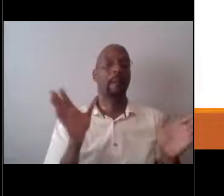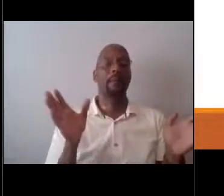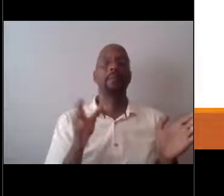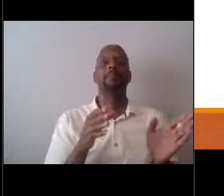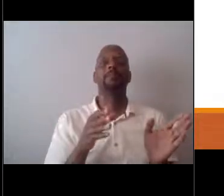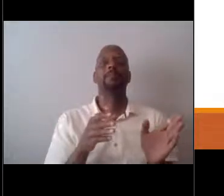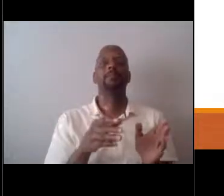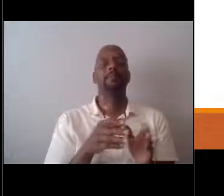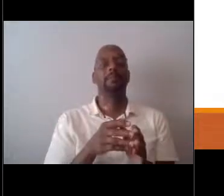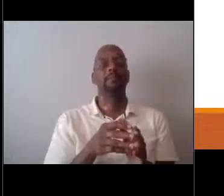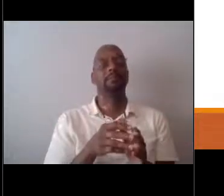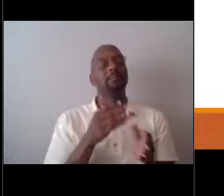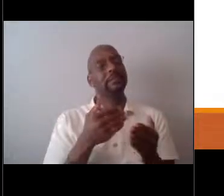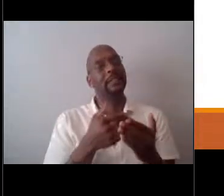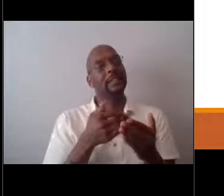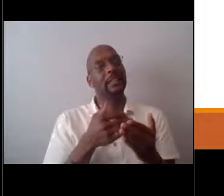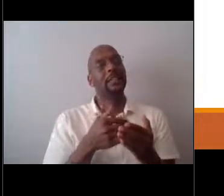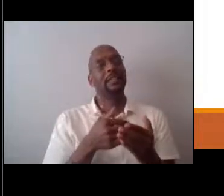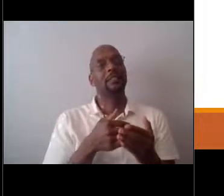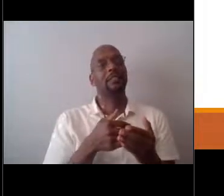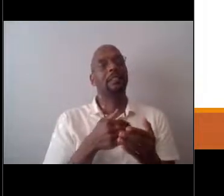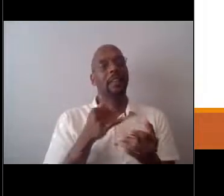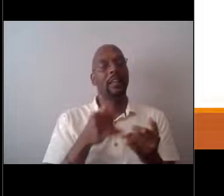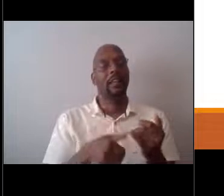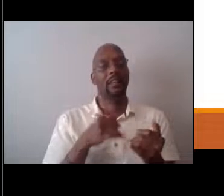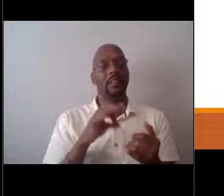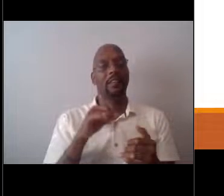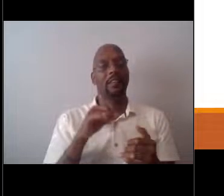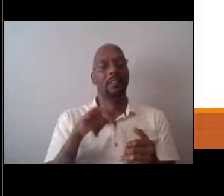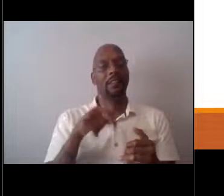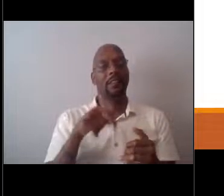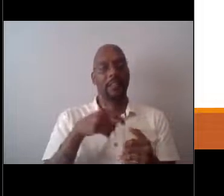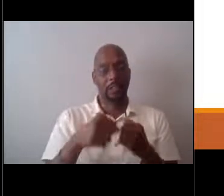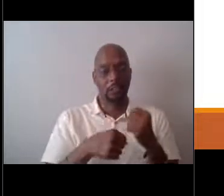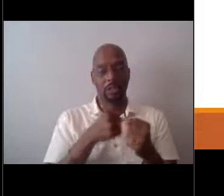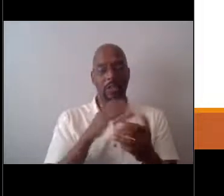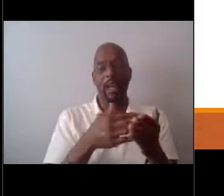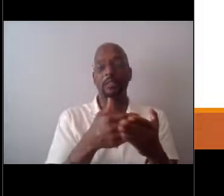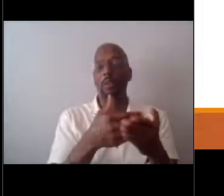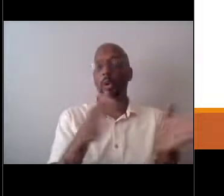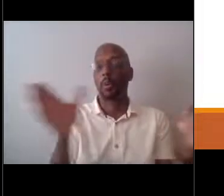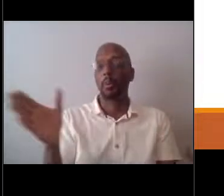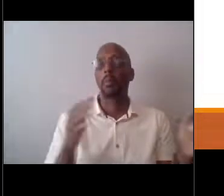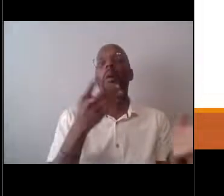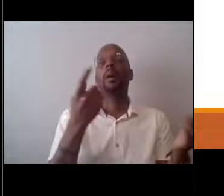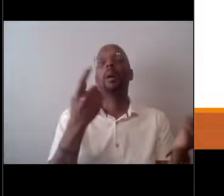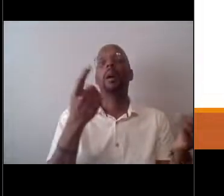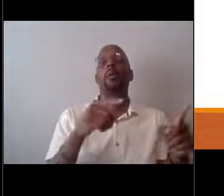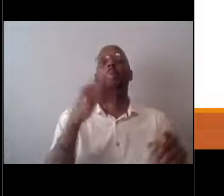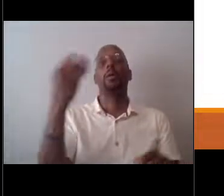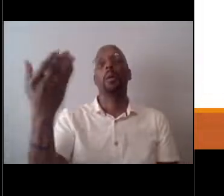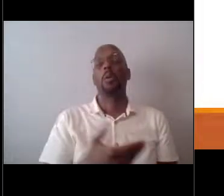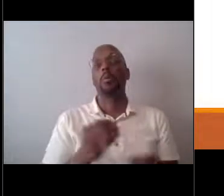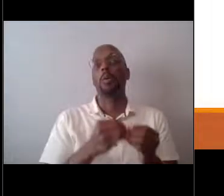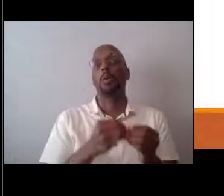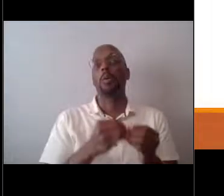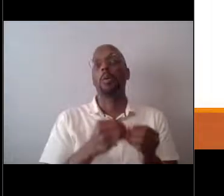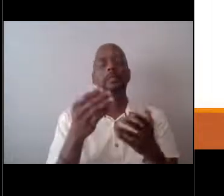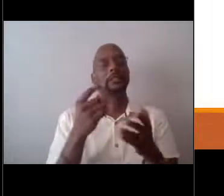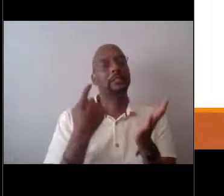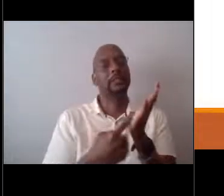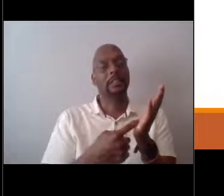EQI by the end of this calendar year. And at that time, we will also be hosting an additional informational session. And